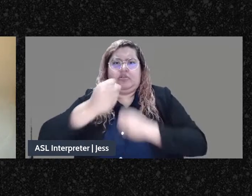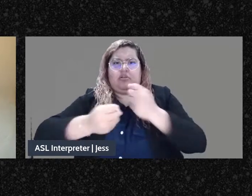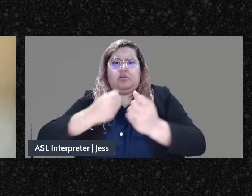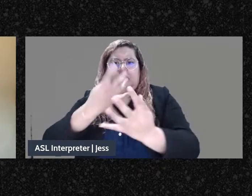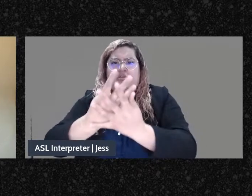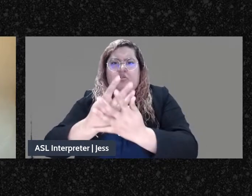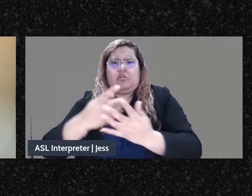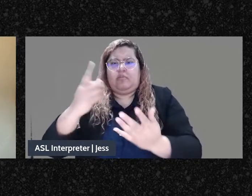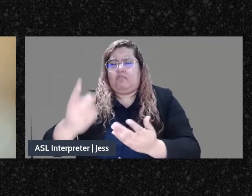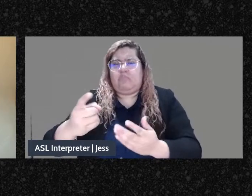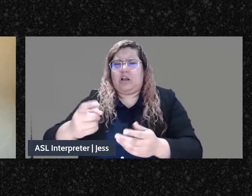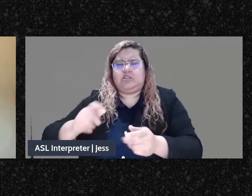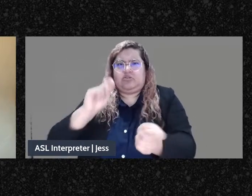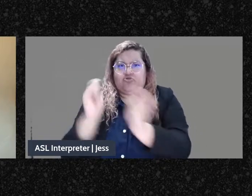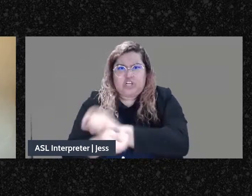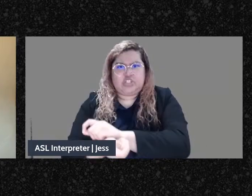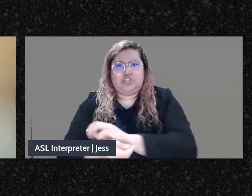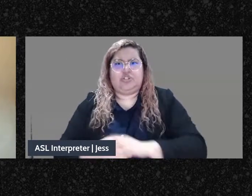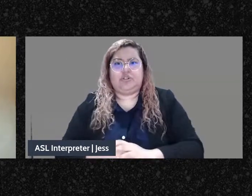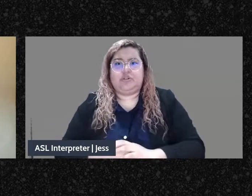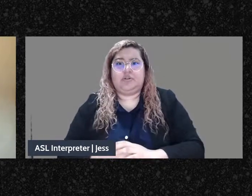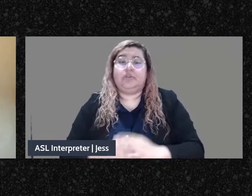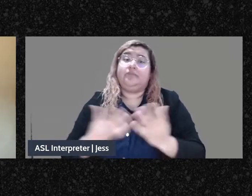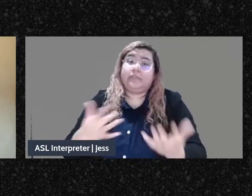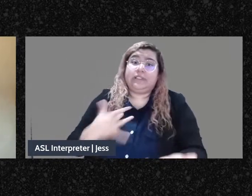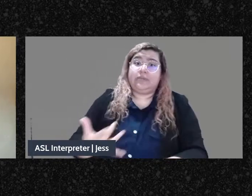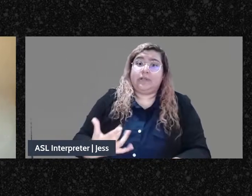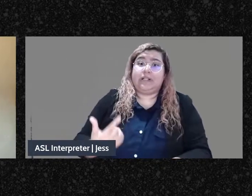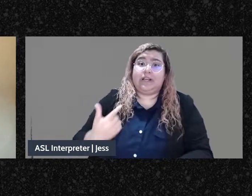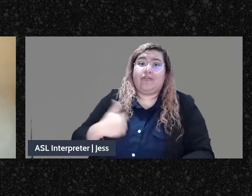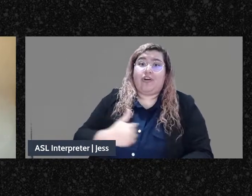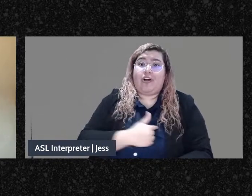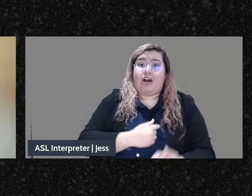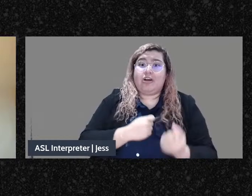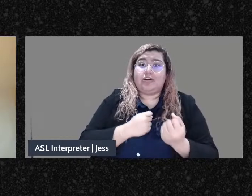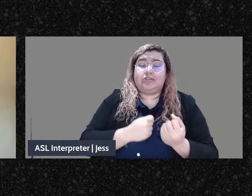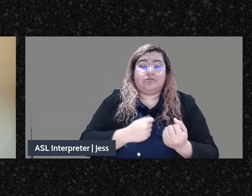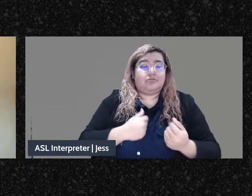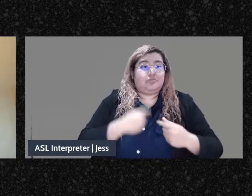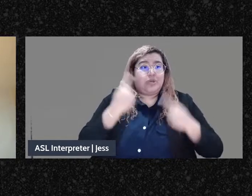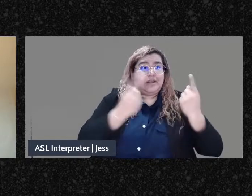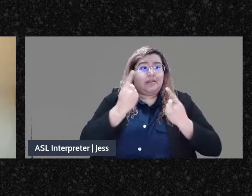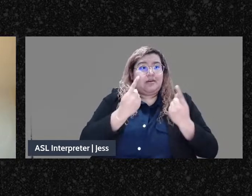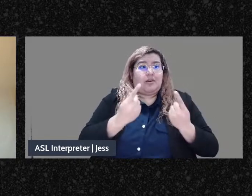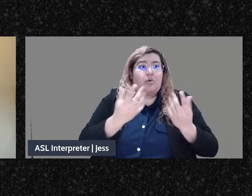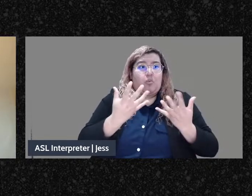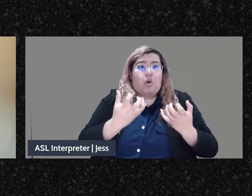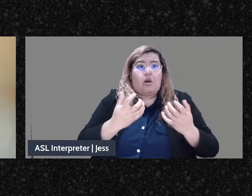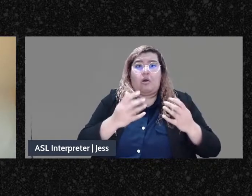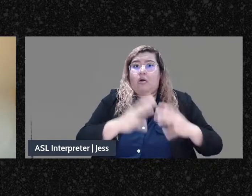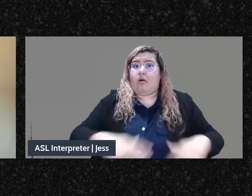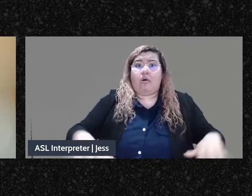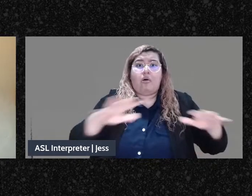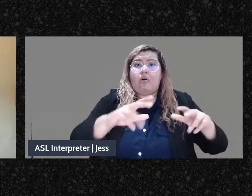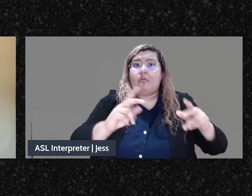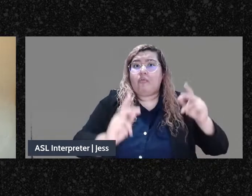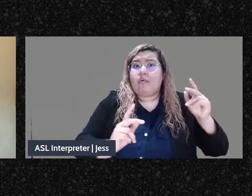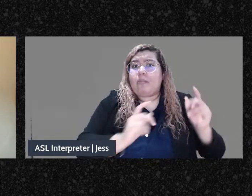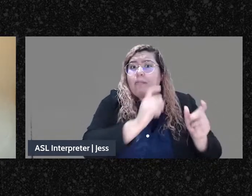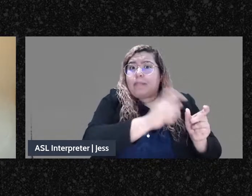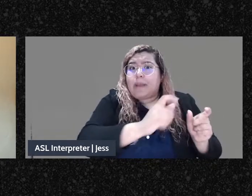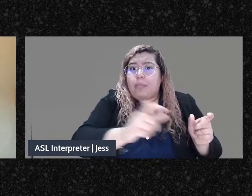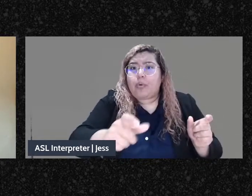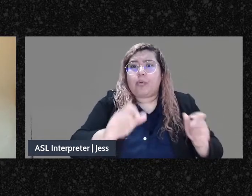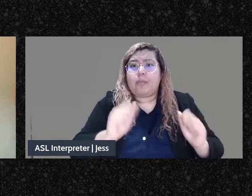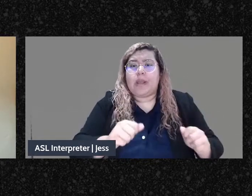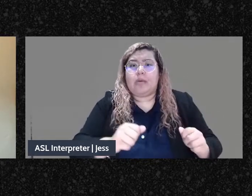And as usual, all we have on our side is the well-being of all the people on the planet and the utter fragility of our opposition's